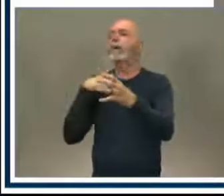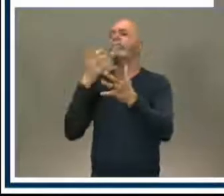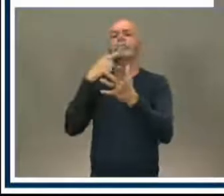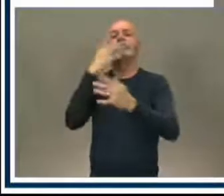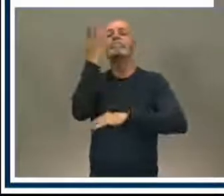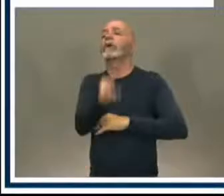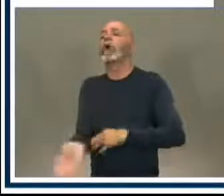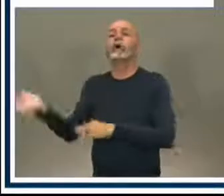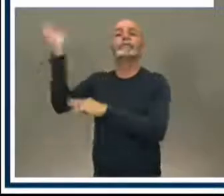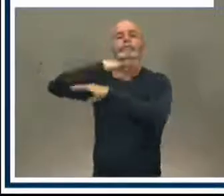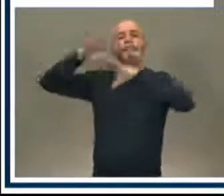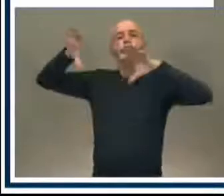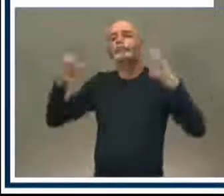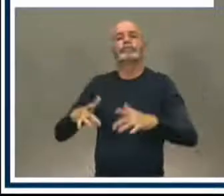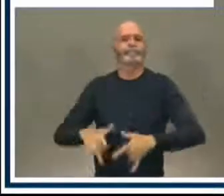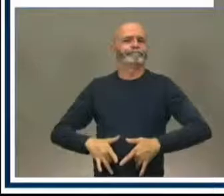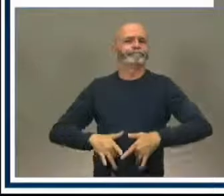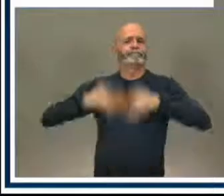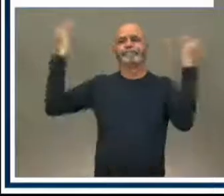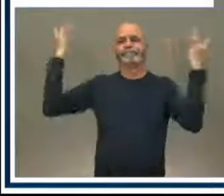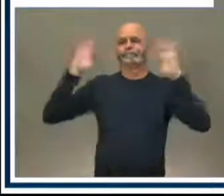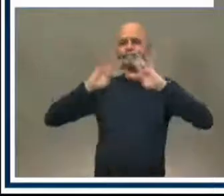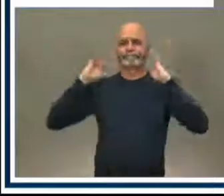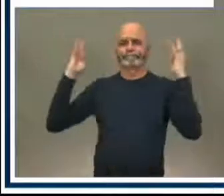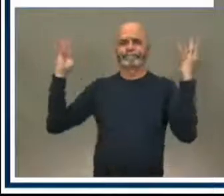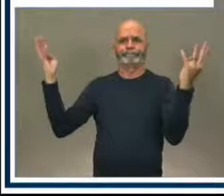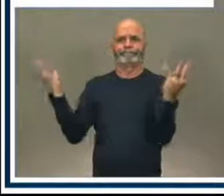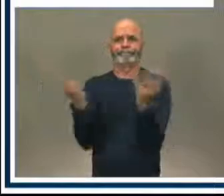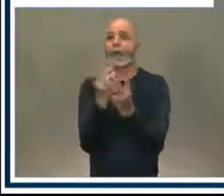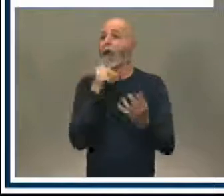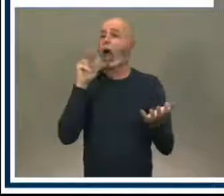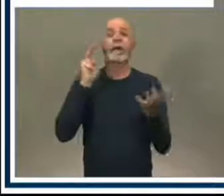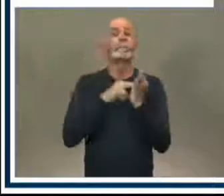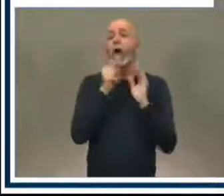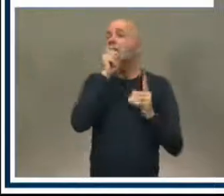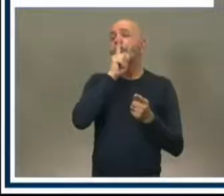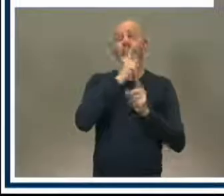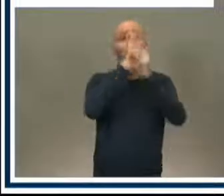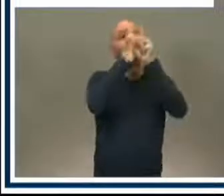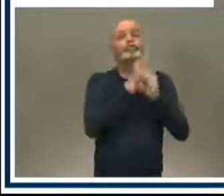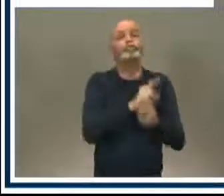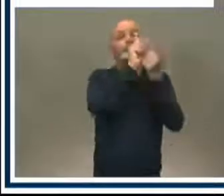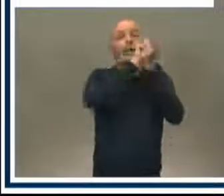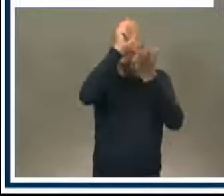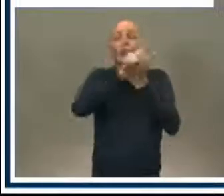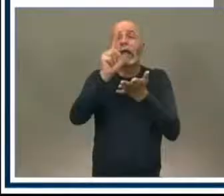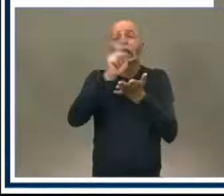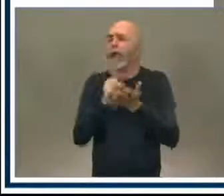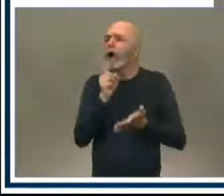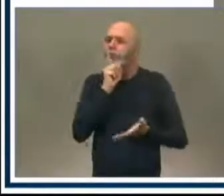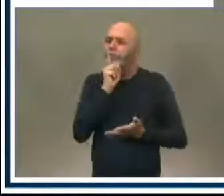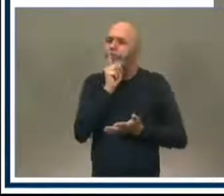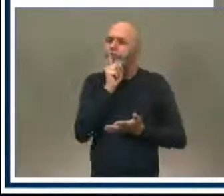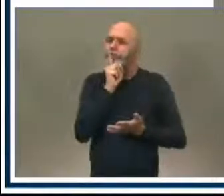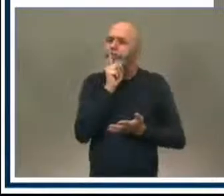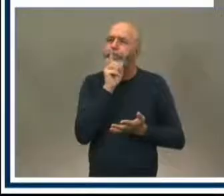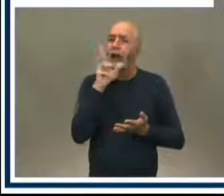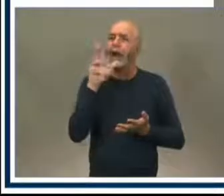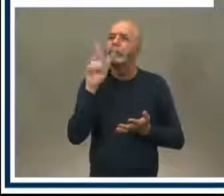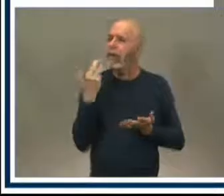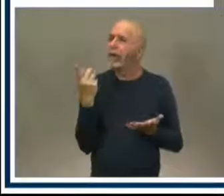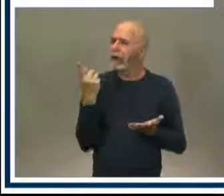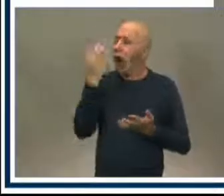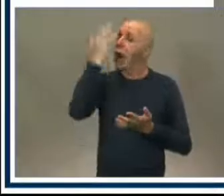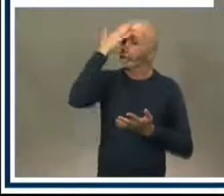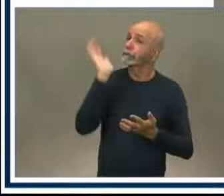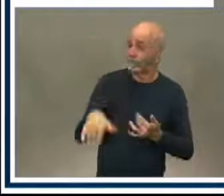not seeing weekly services where people attending, and we've deemed them to be essential. And I firmly